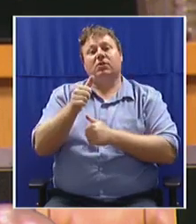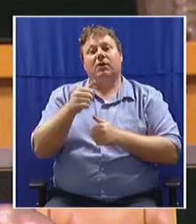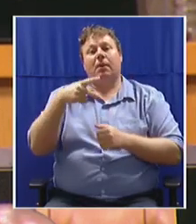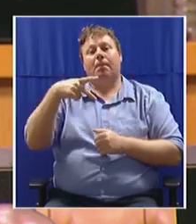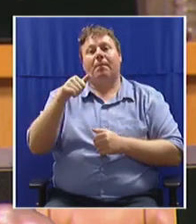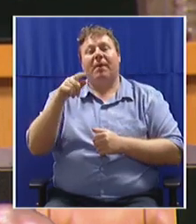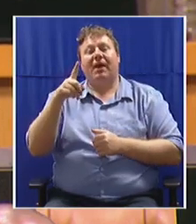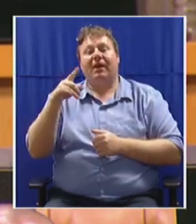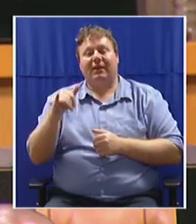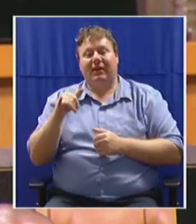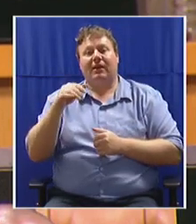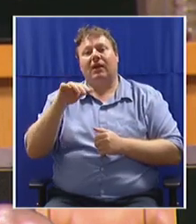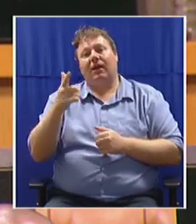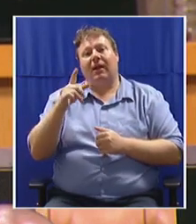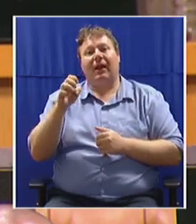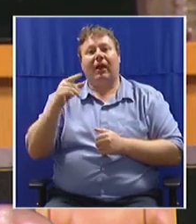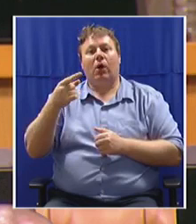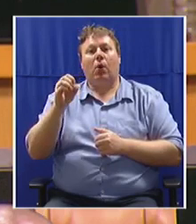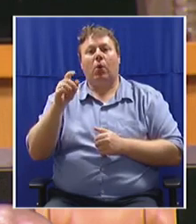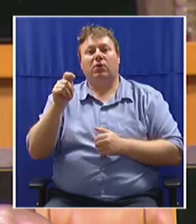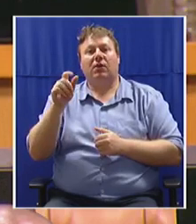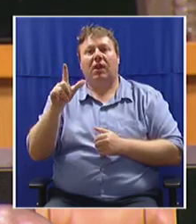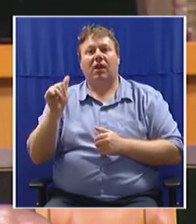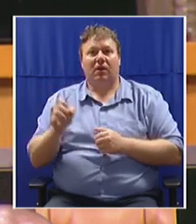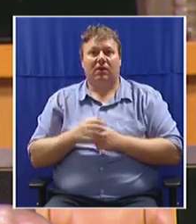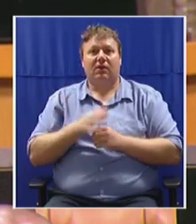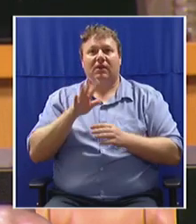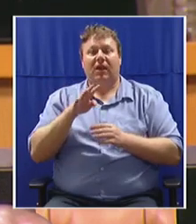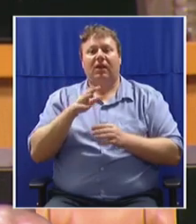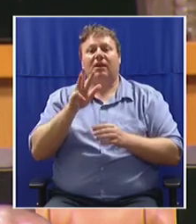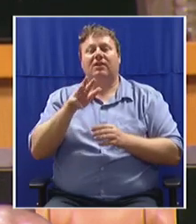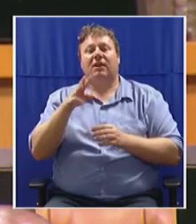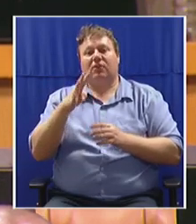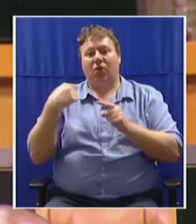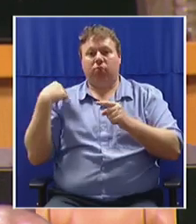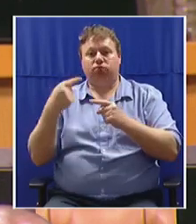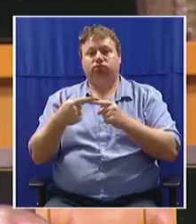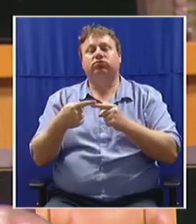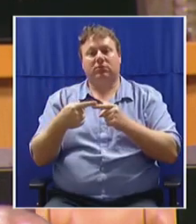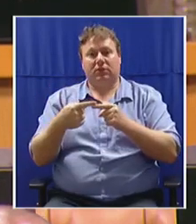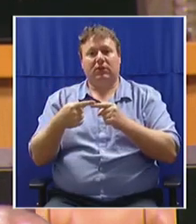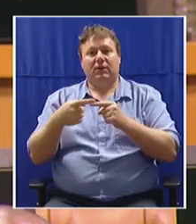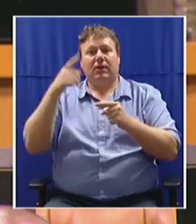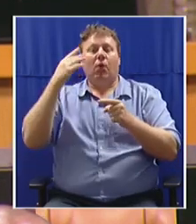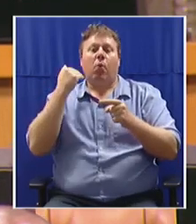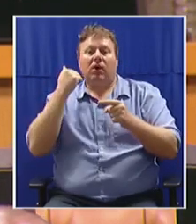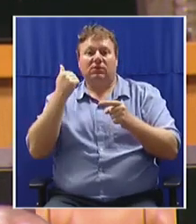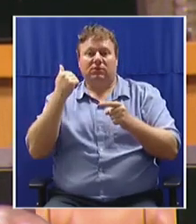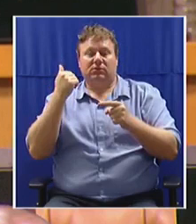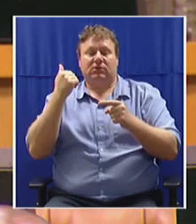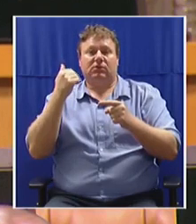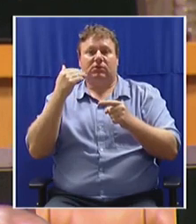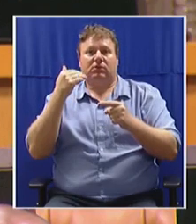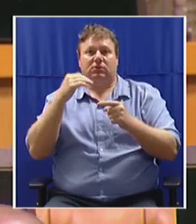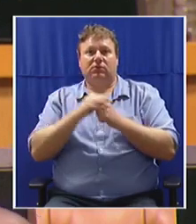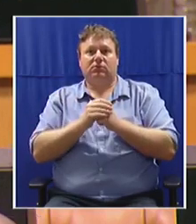1994, in comparison to their white, Indian, and colored counterparts, black youths have, quote, lost out in